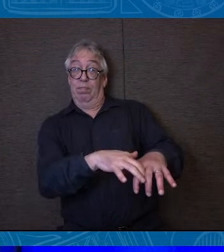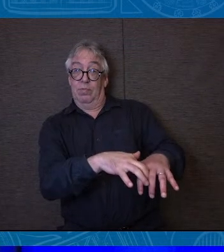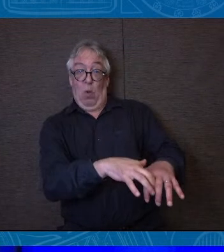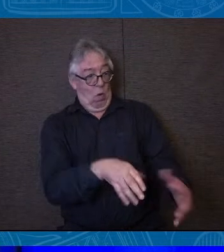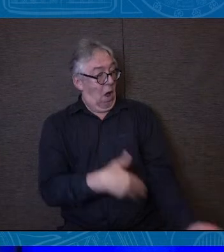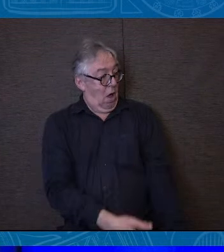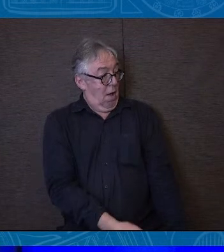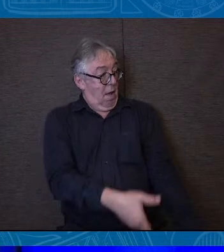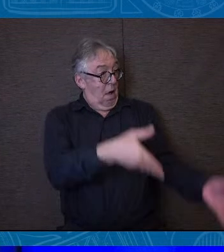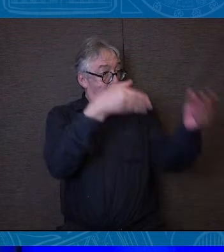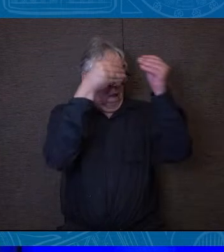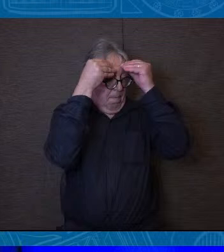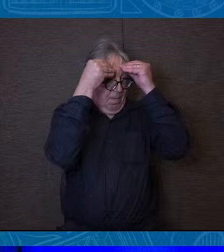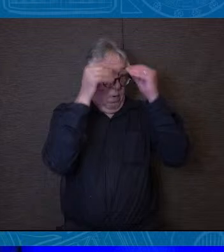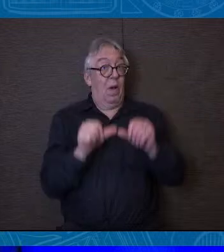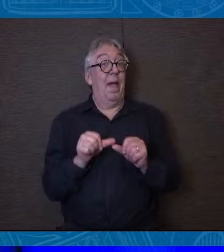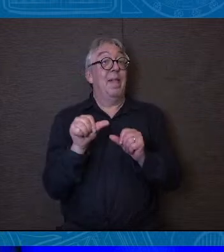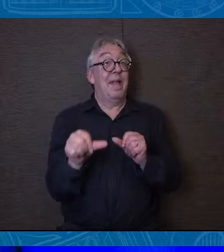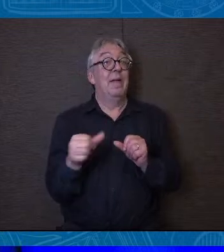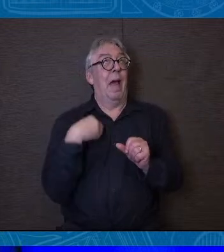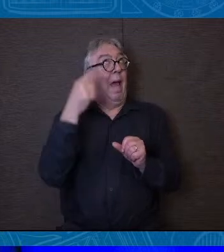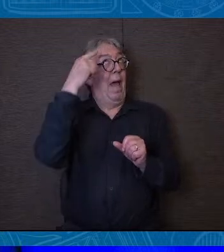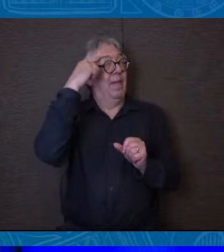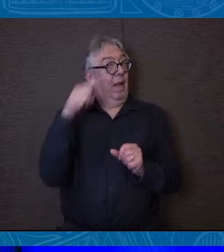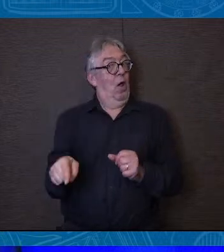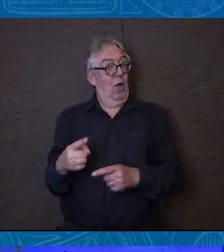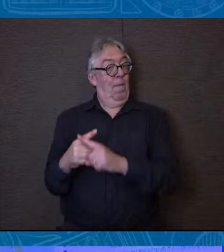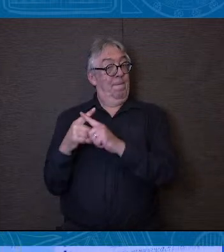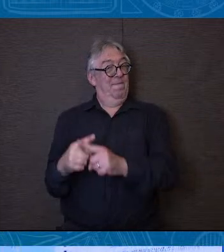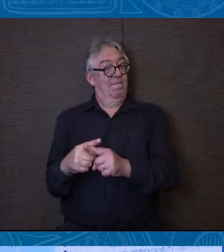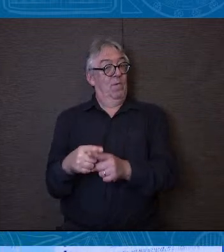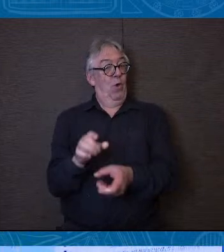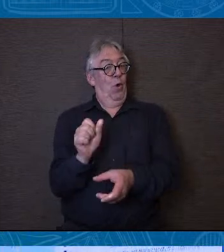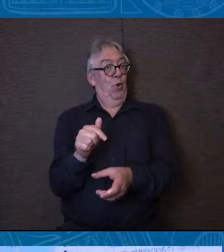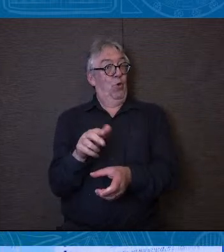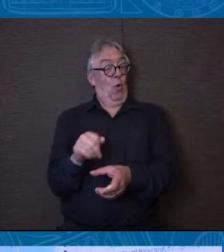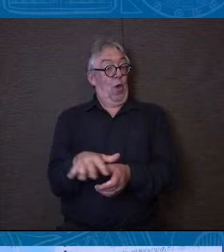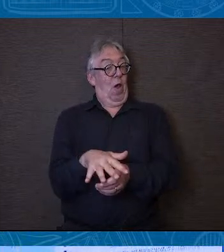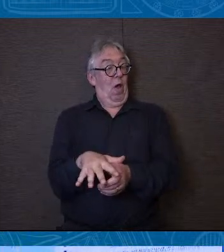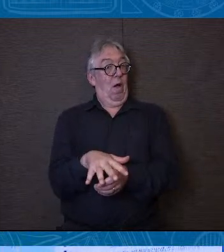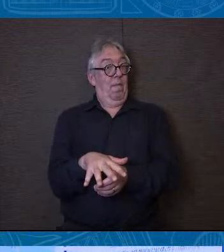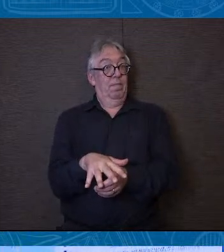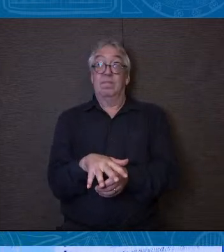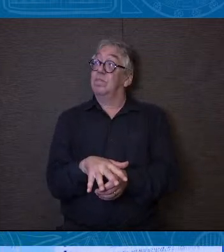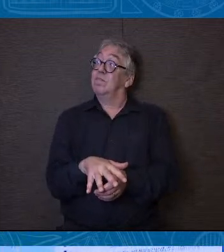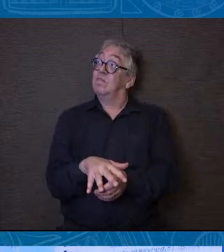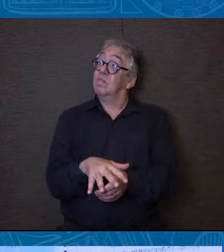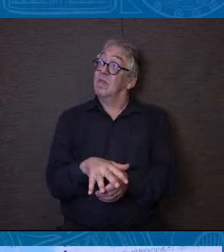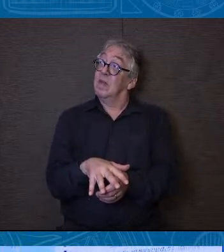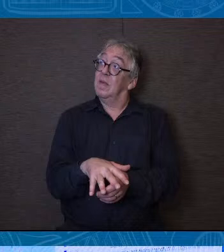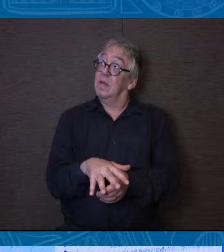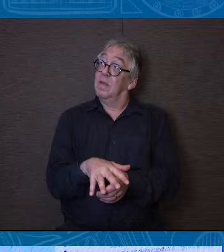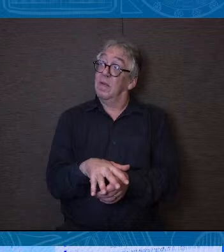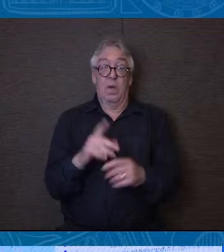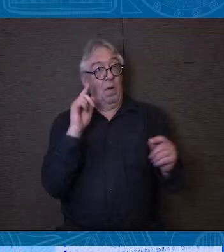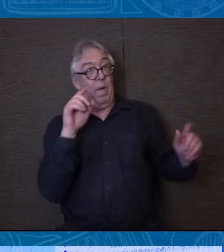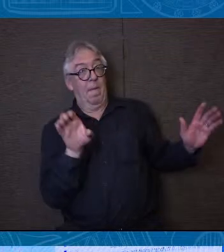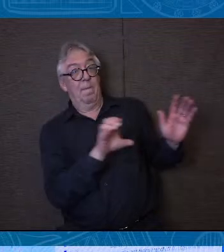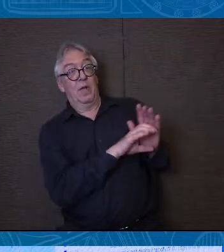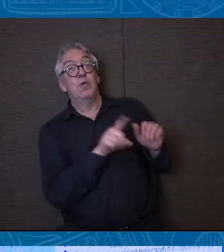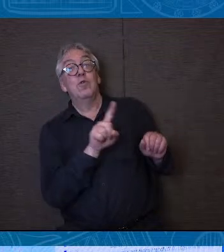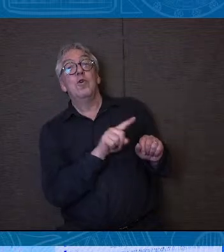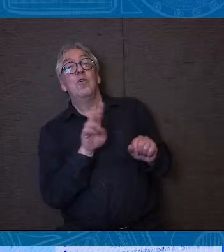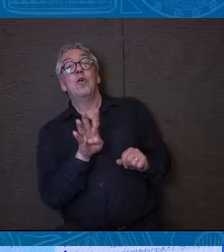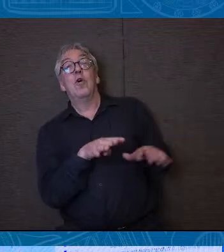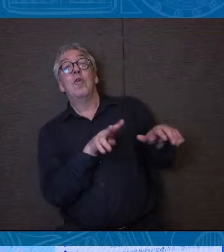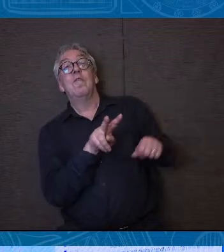moved it to the other islands as well. The main were there. You see this picture is on 19th of February. Here, the black ones are where